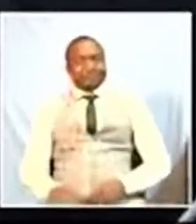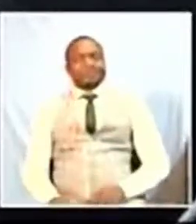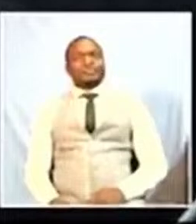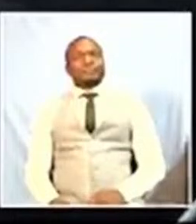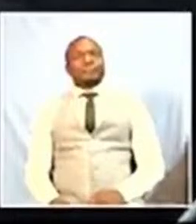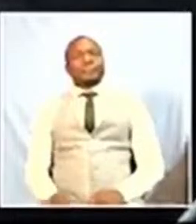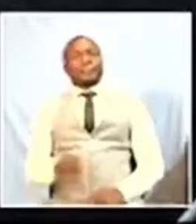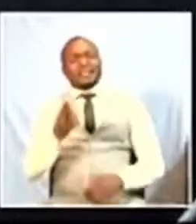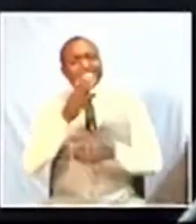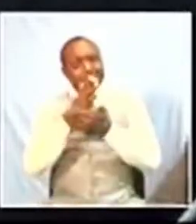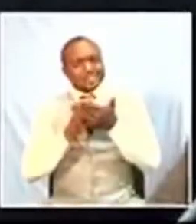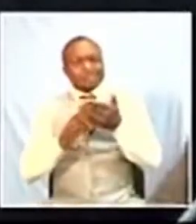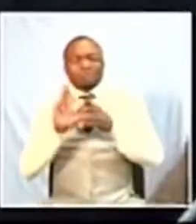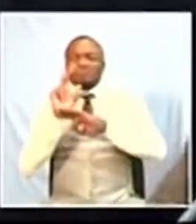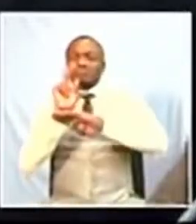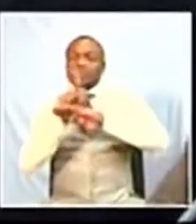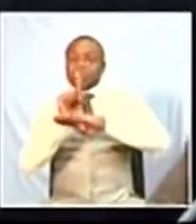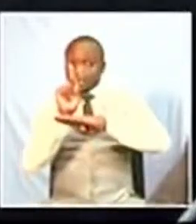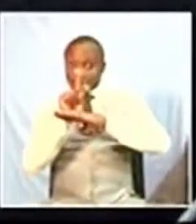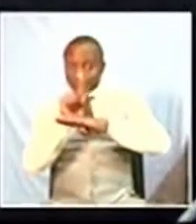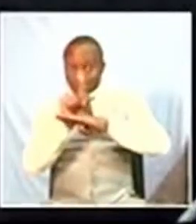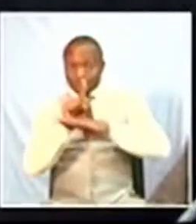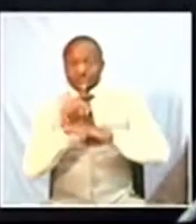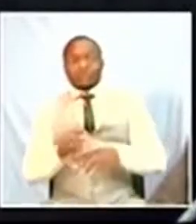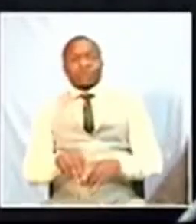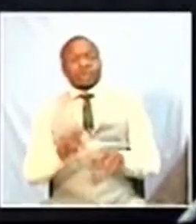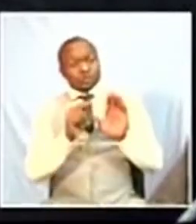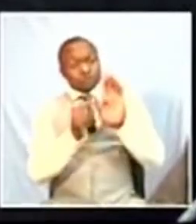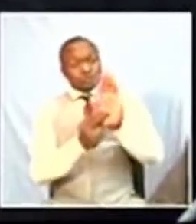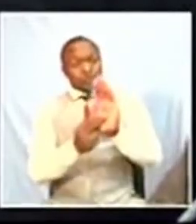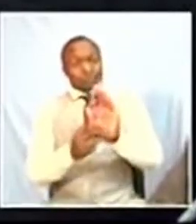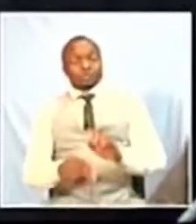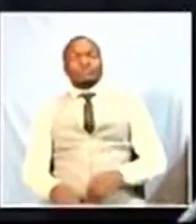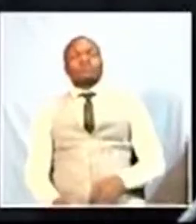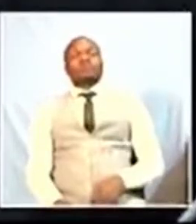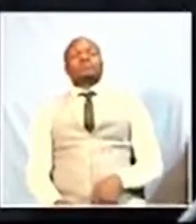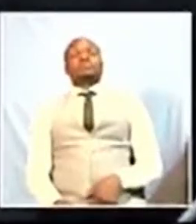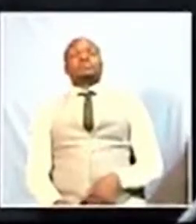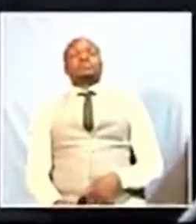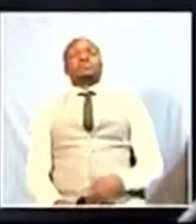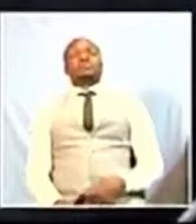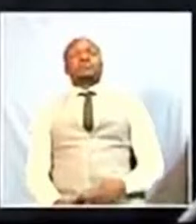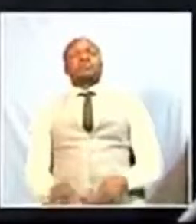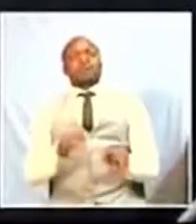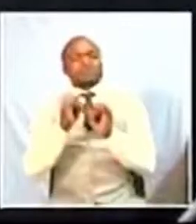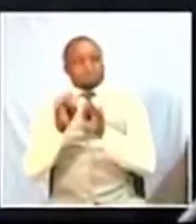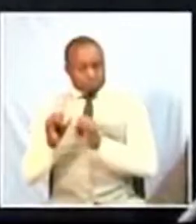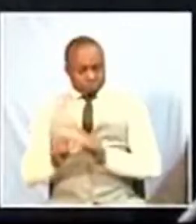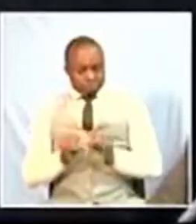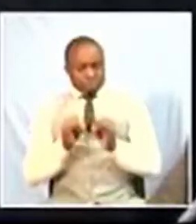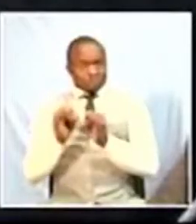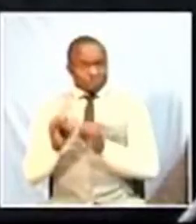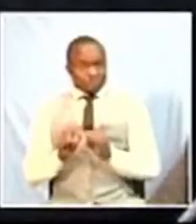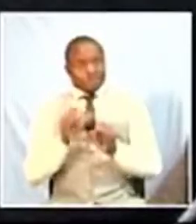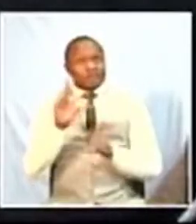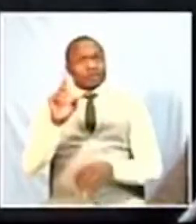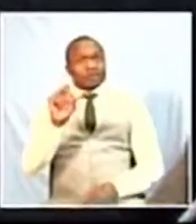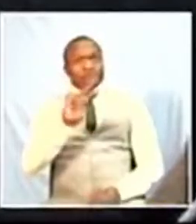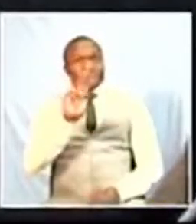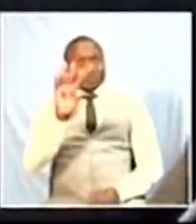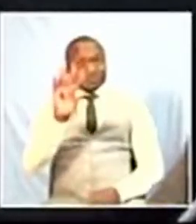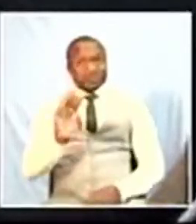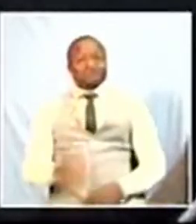there are some projects that are shown as executed in